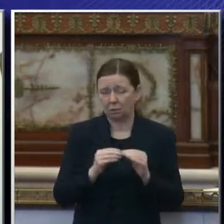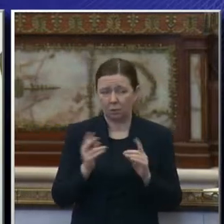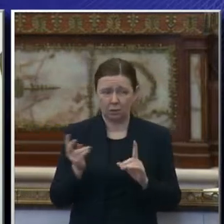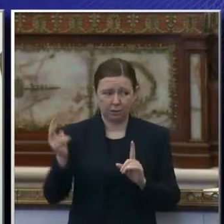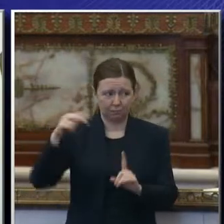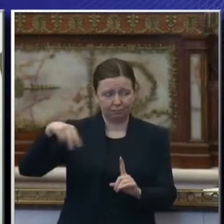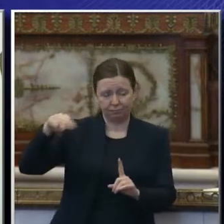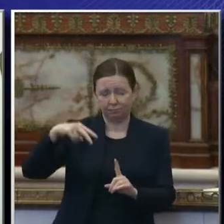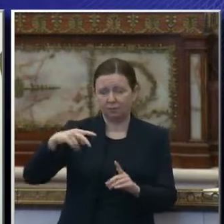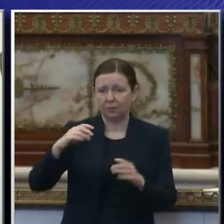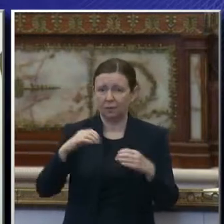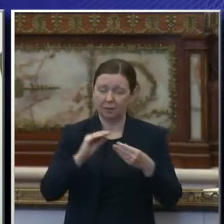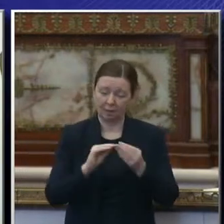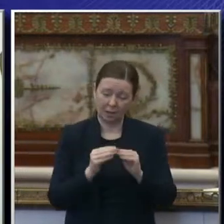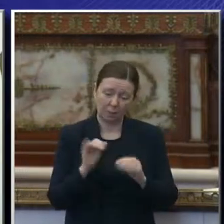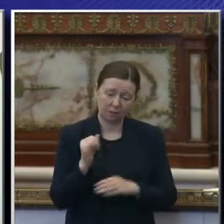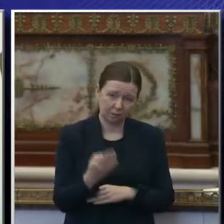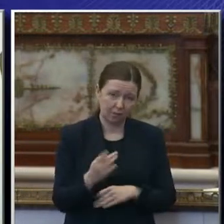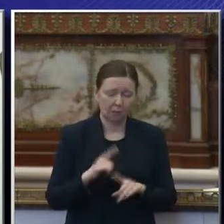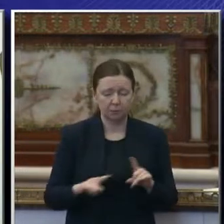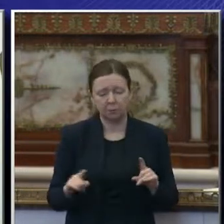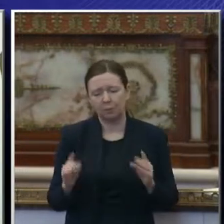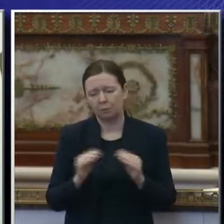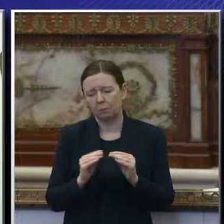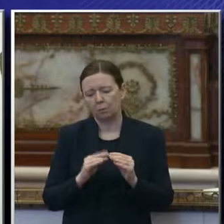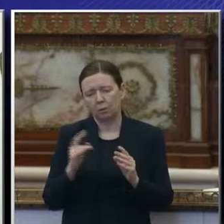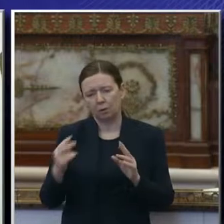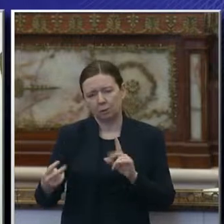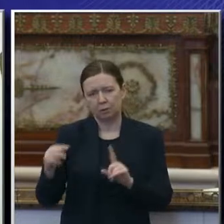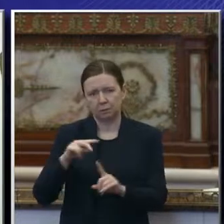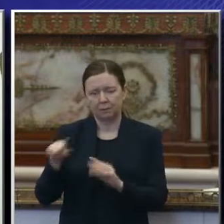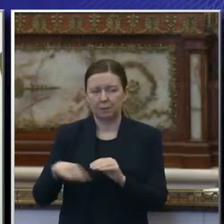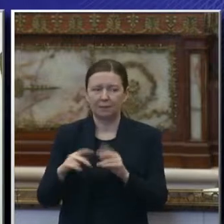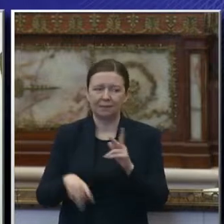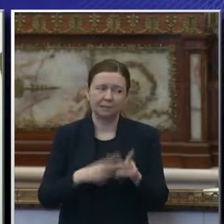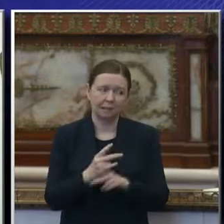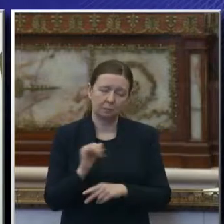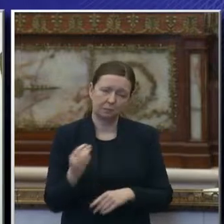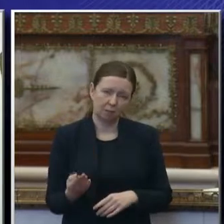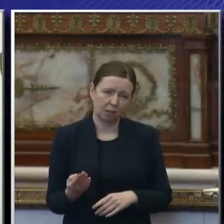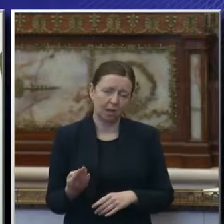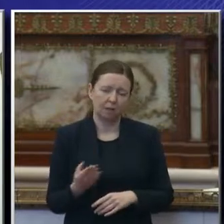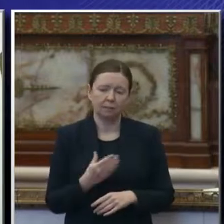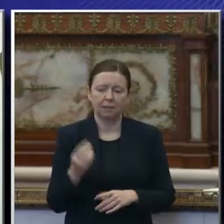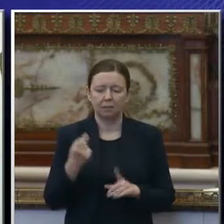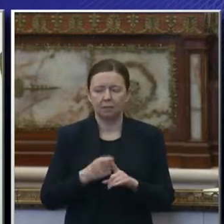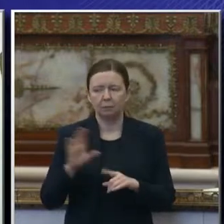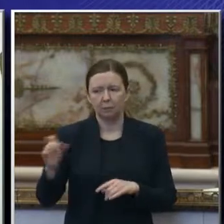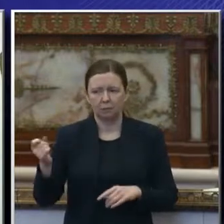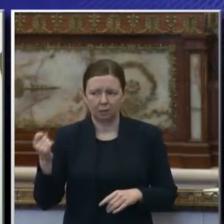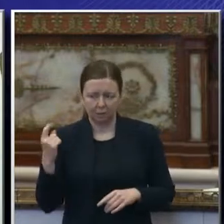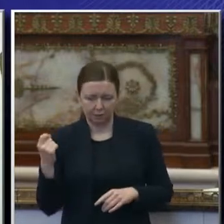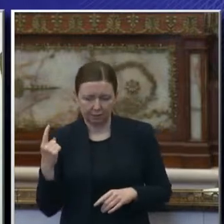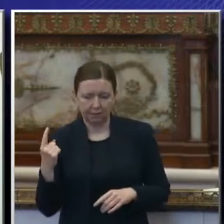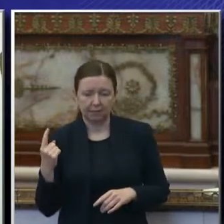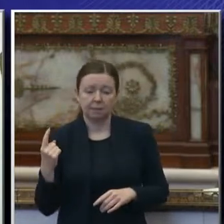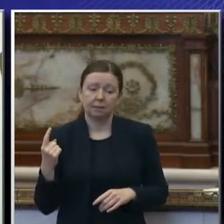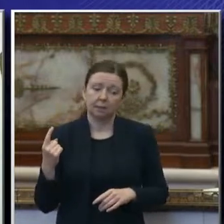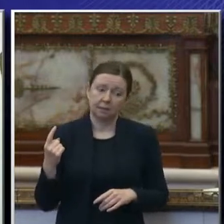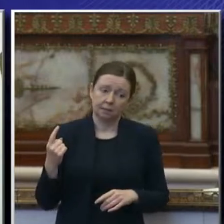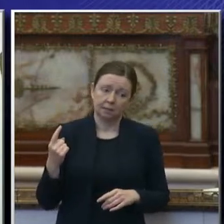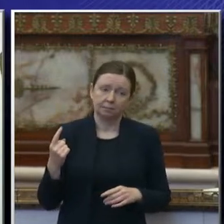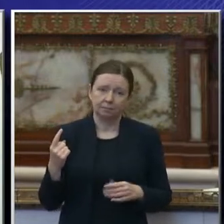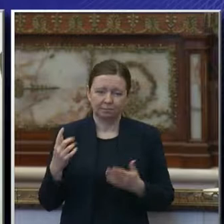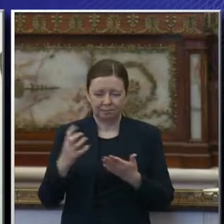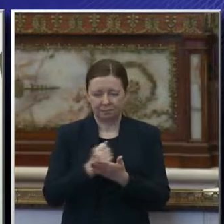about the numbers of jobs, but if you could give a little more perspective on the types of jobs and from your understanding, the